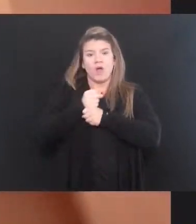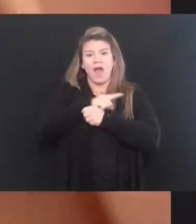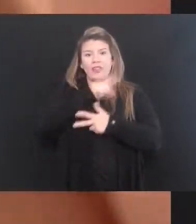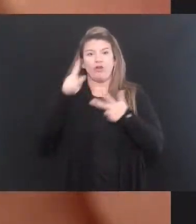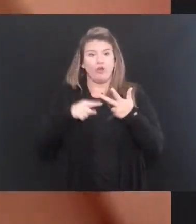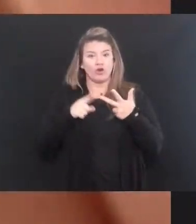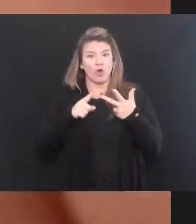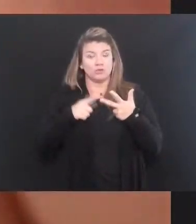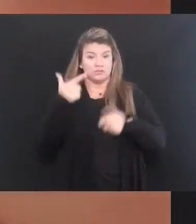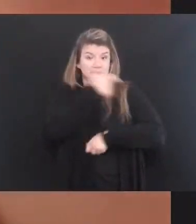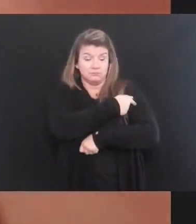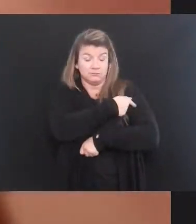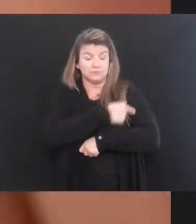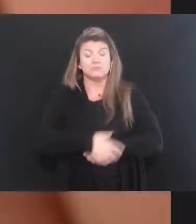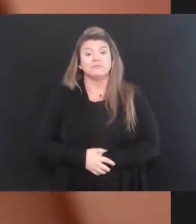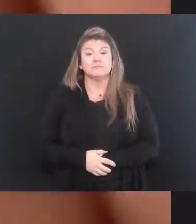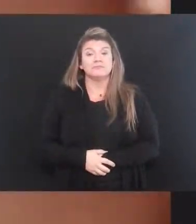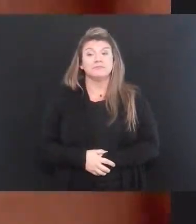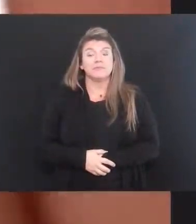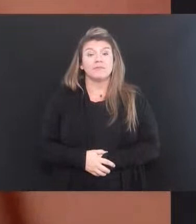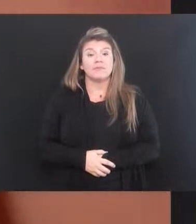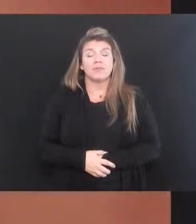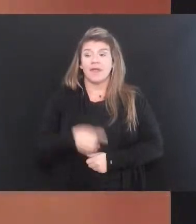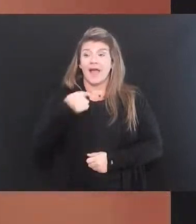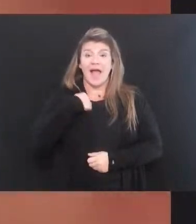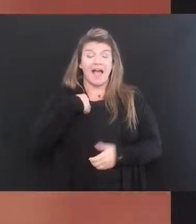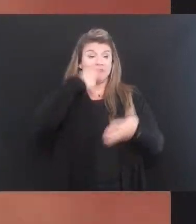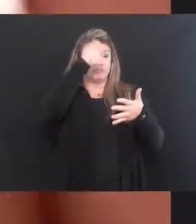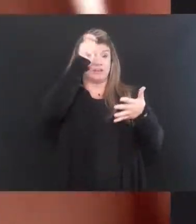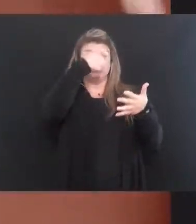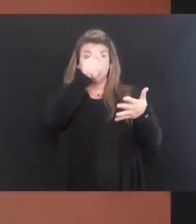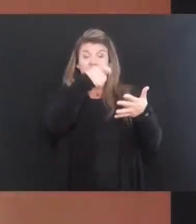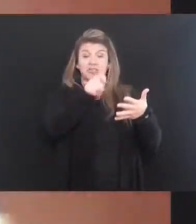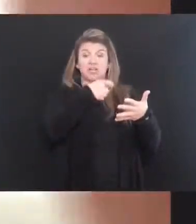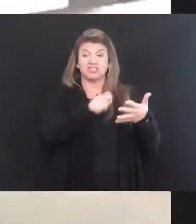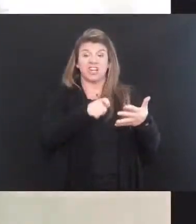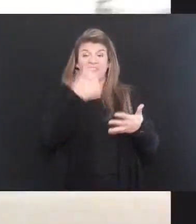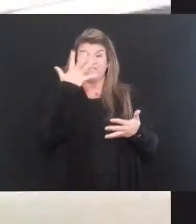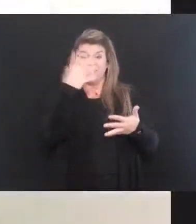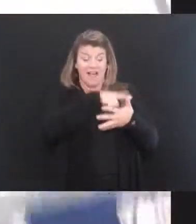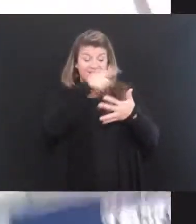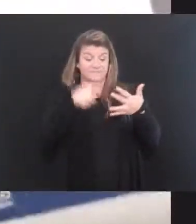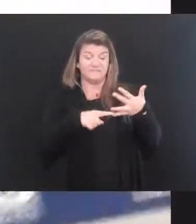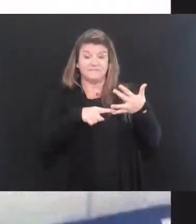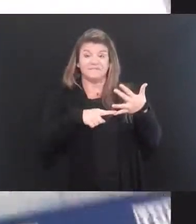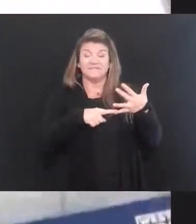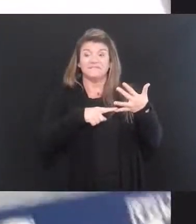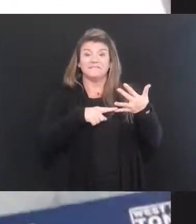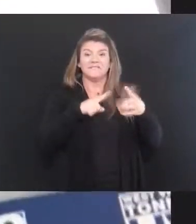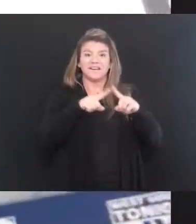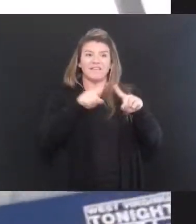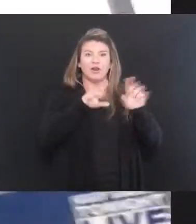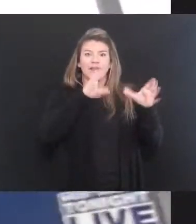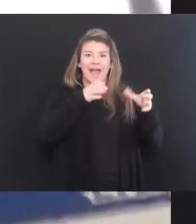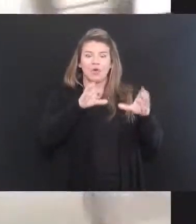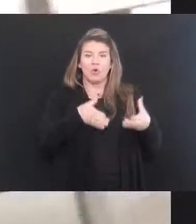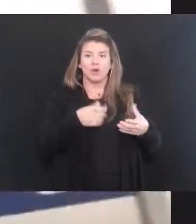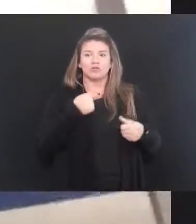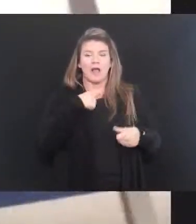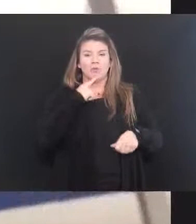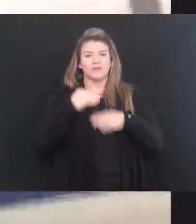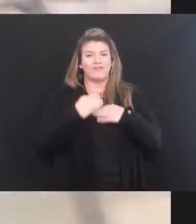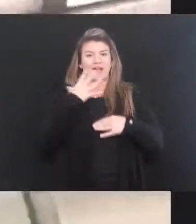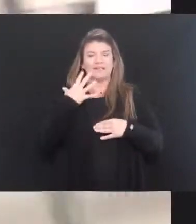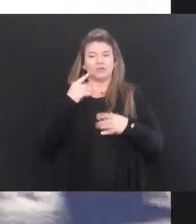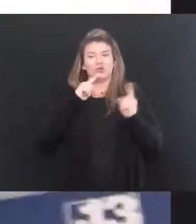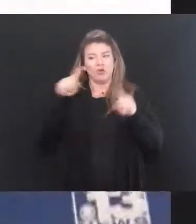dose. I have checked the boxes, yes, on the 5 highest risk categories for COVID-19. So I was advised to get the